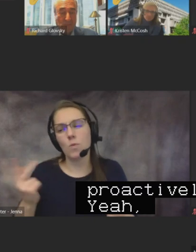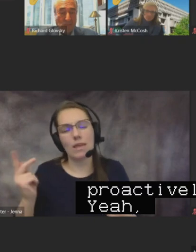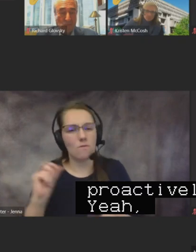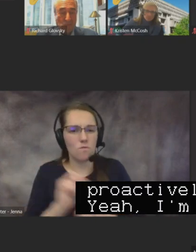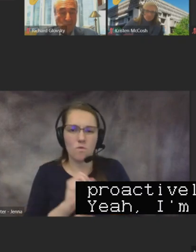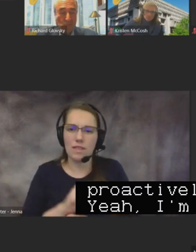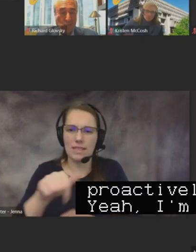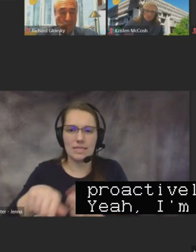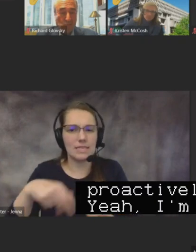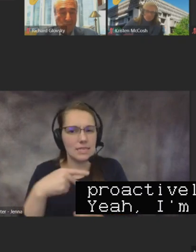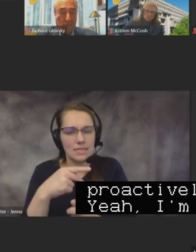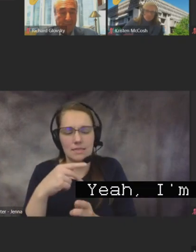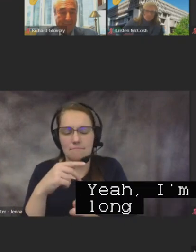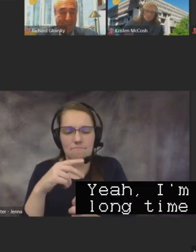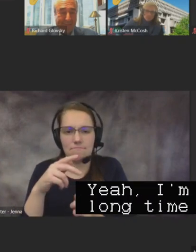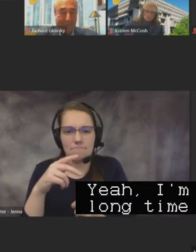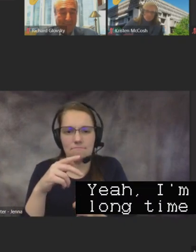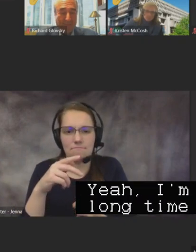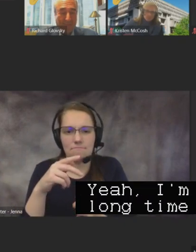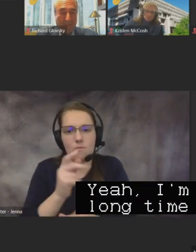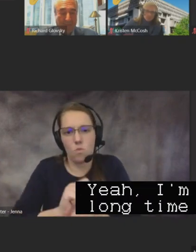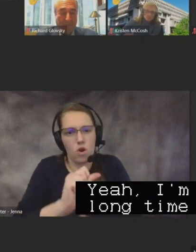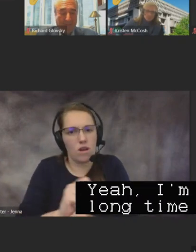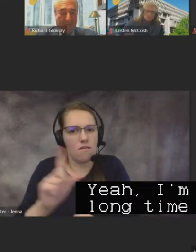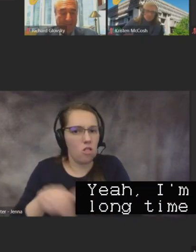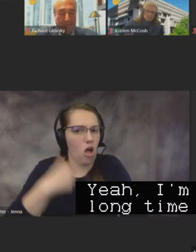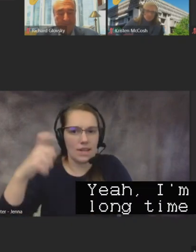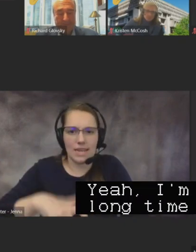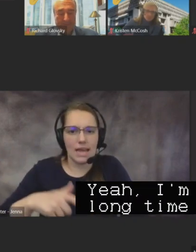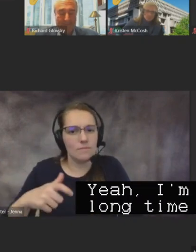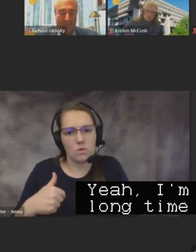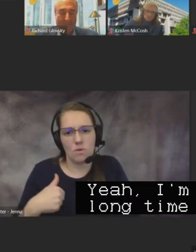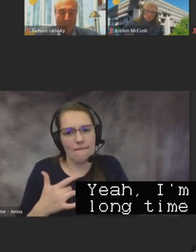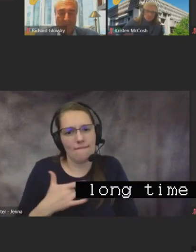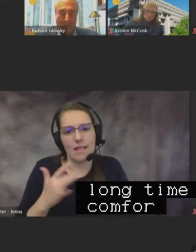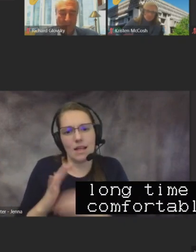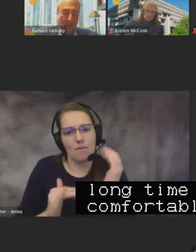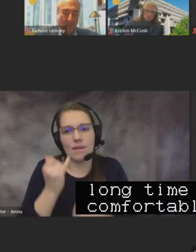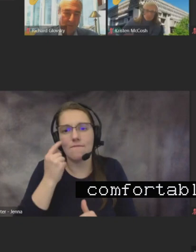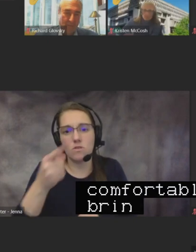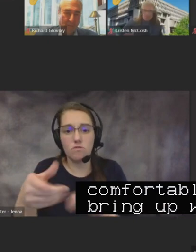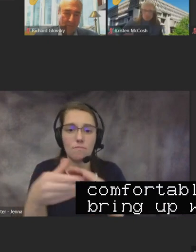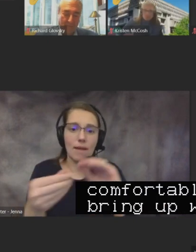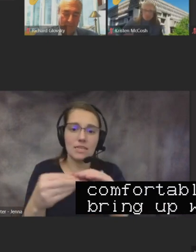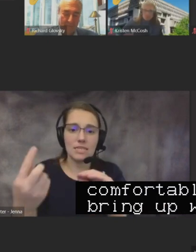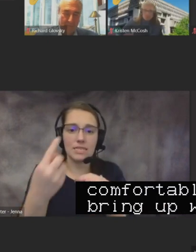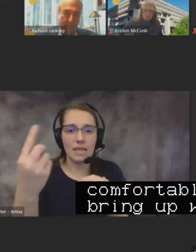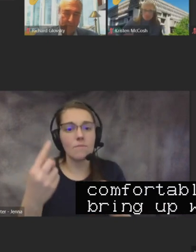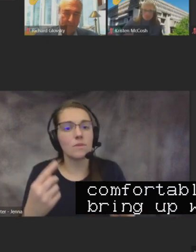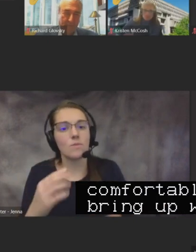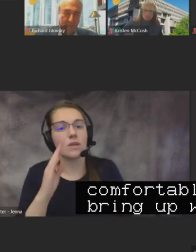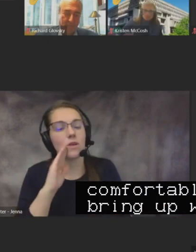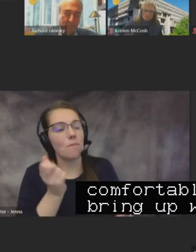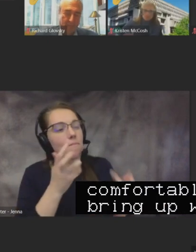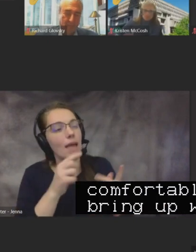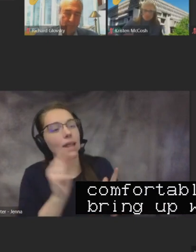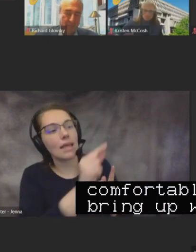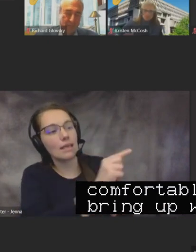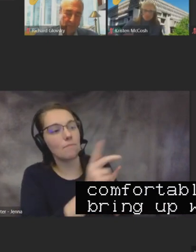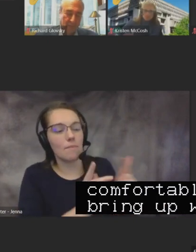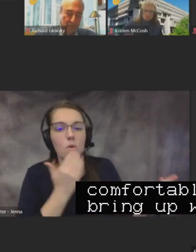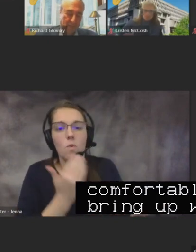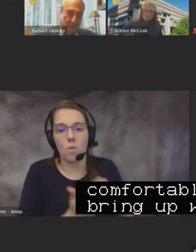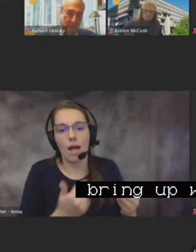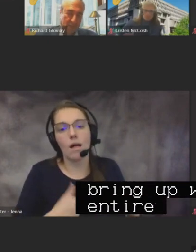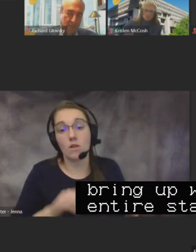bring up with us tonight to our entire staff. We know many people very well. We'd be happy to share